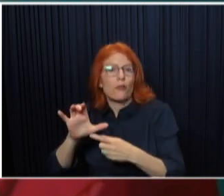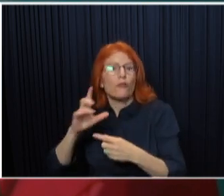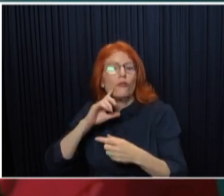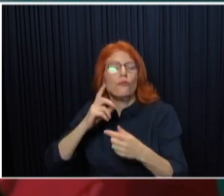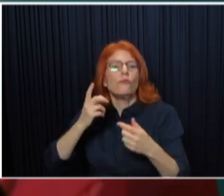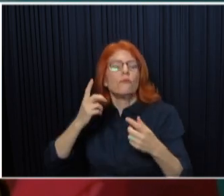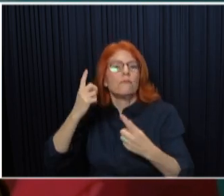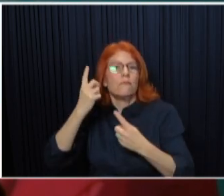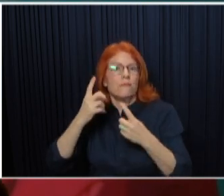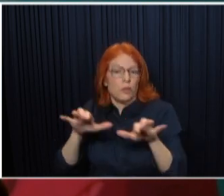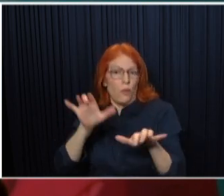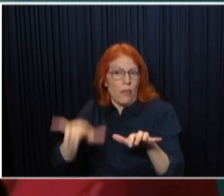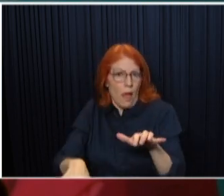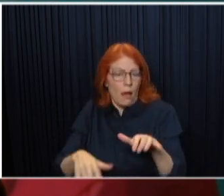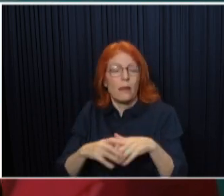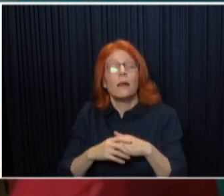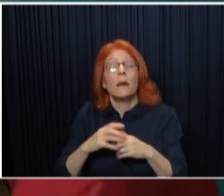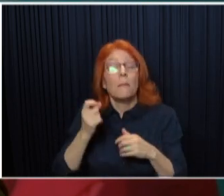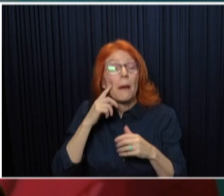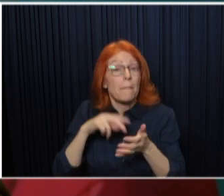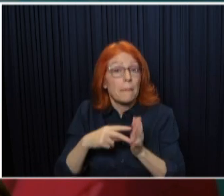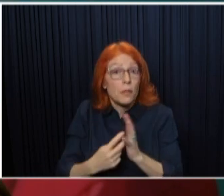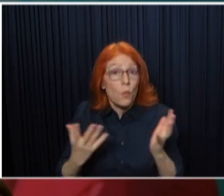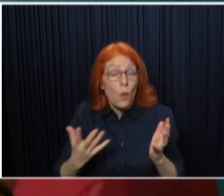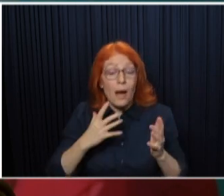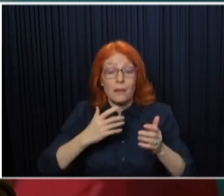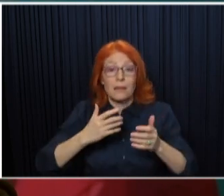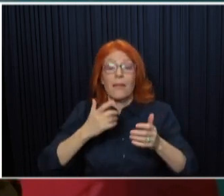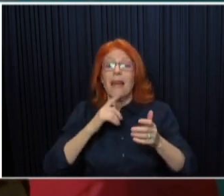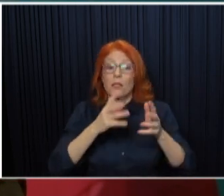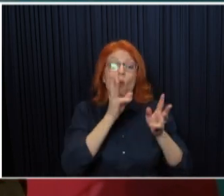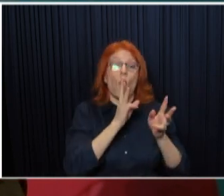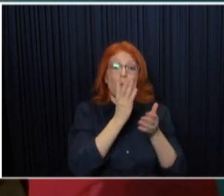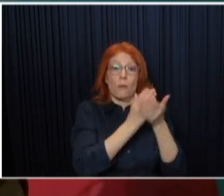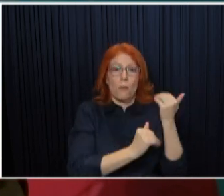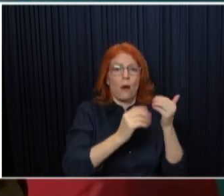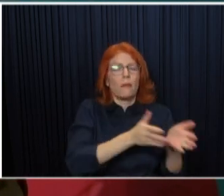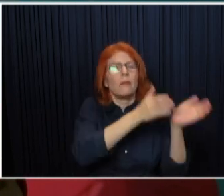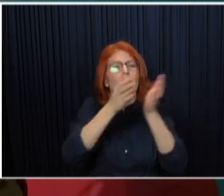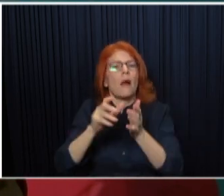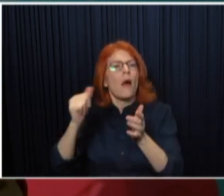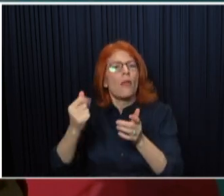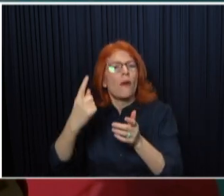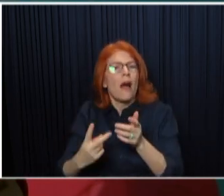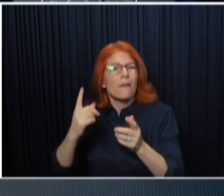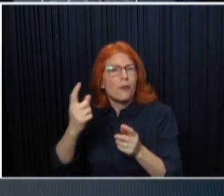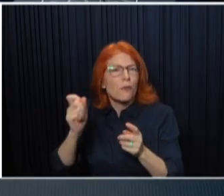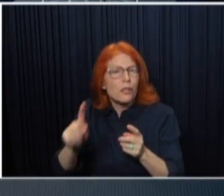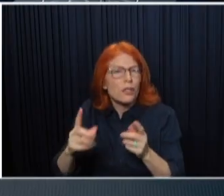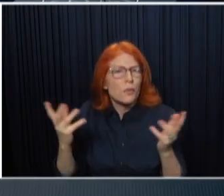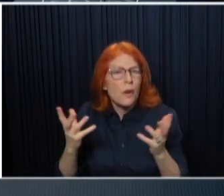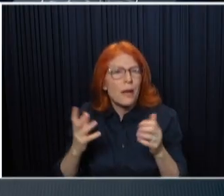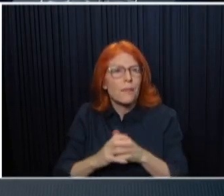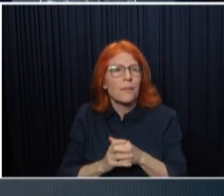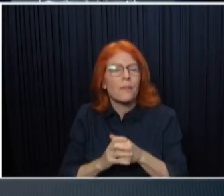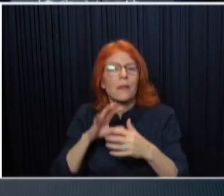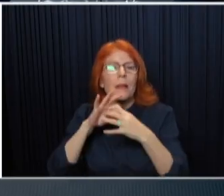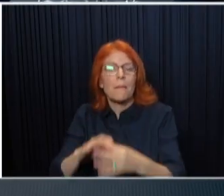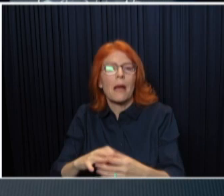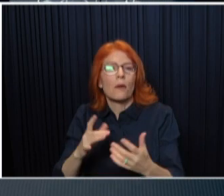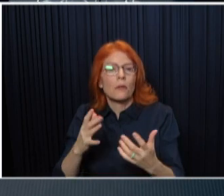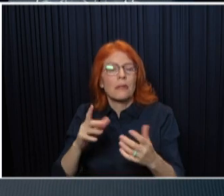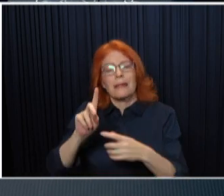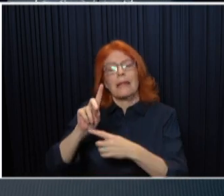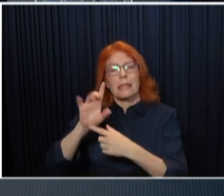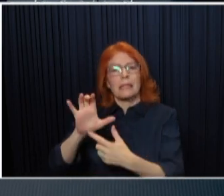that. What it means, okay, so that's the water portion. What was the other half of the question? Well, it was about the